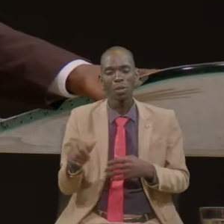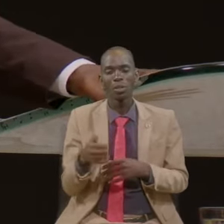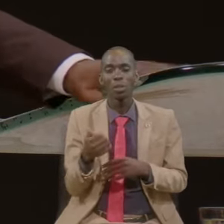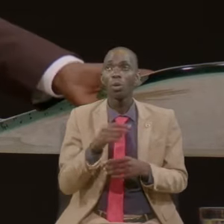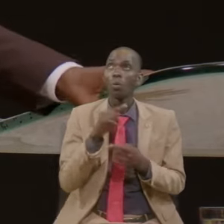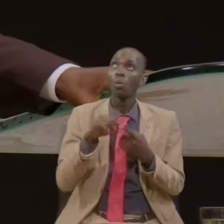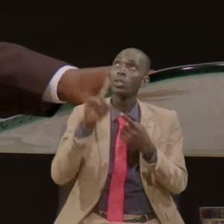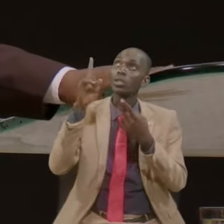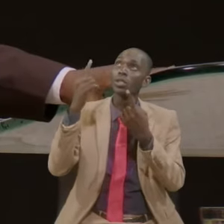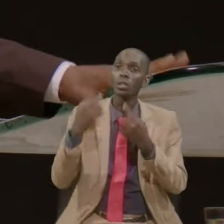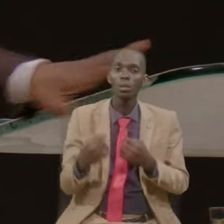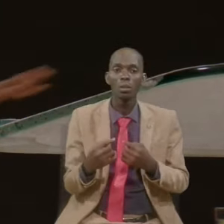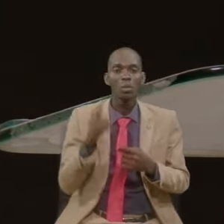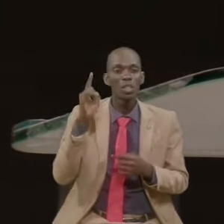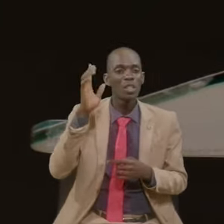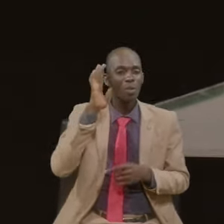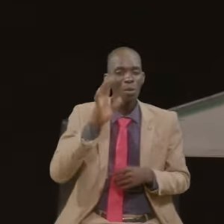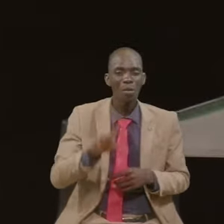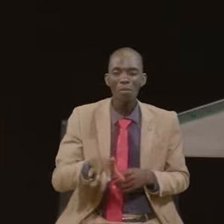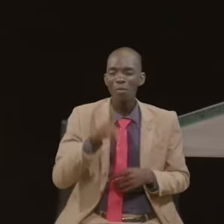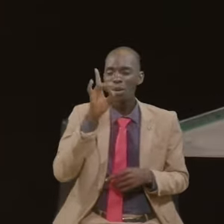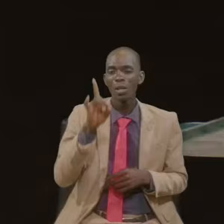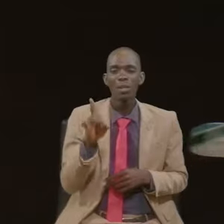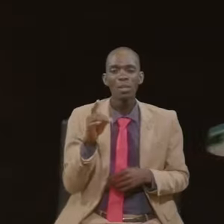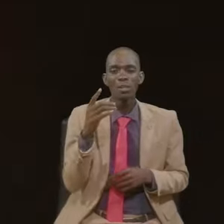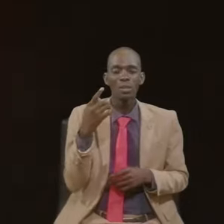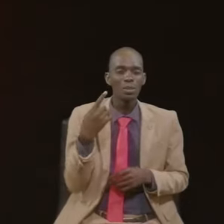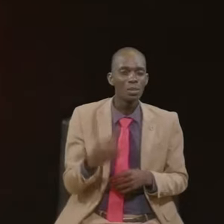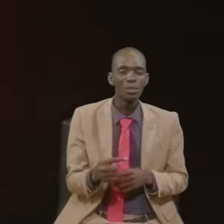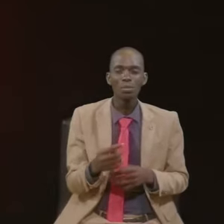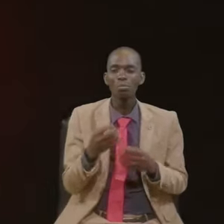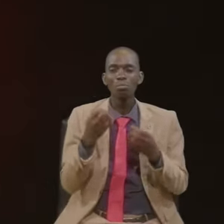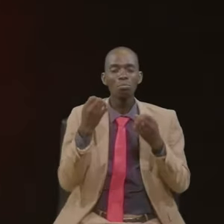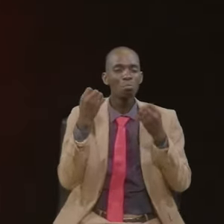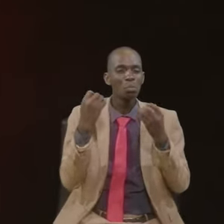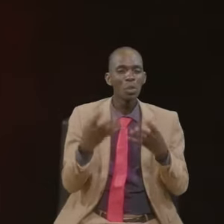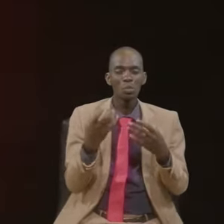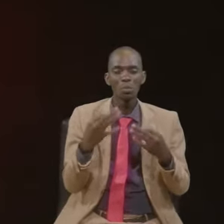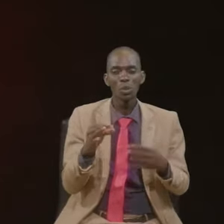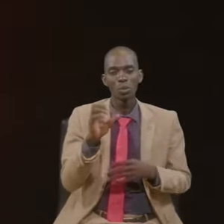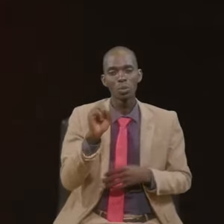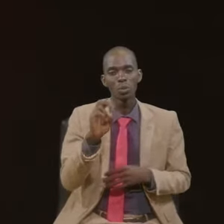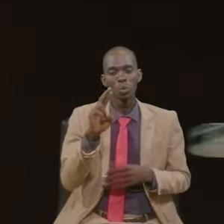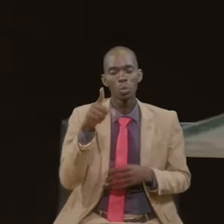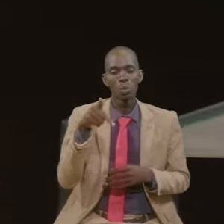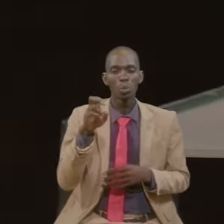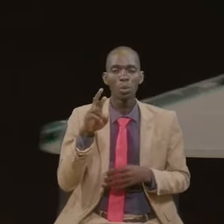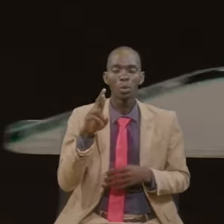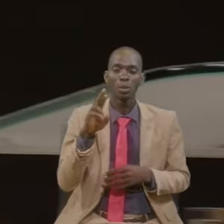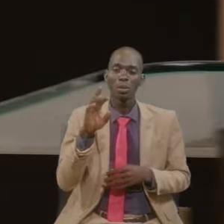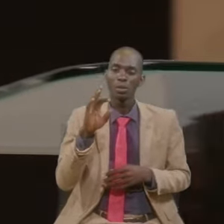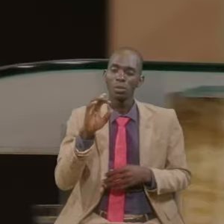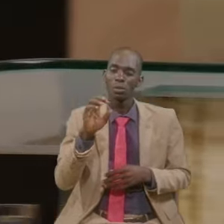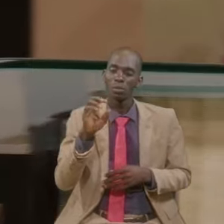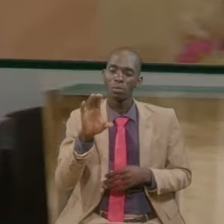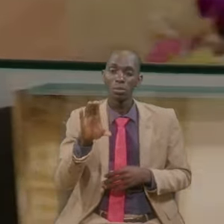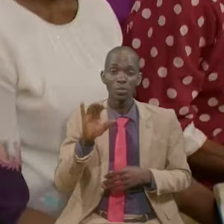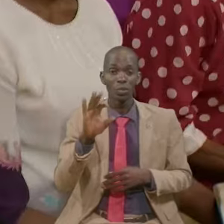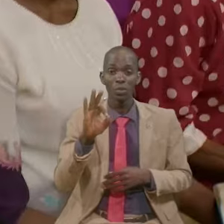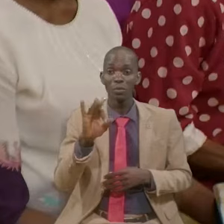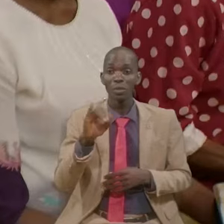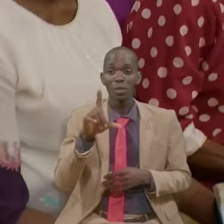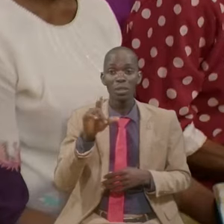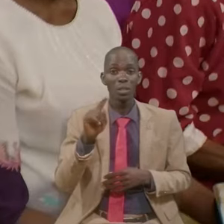comes. He'll find a lot of superficiality when he comes. People that will not have